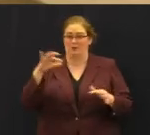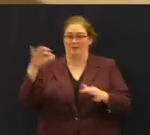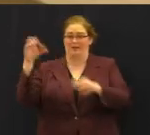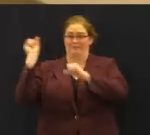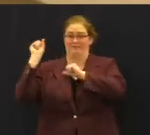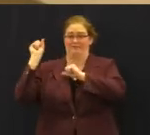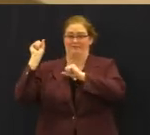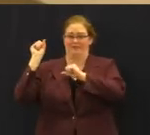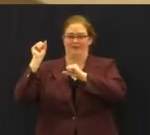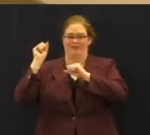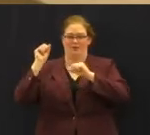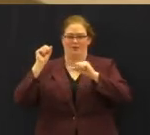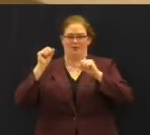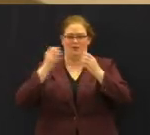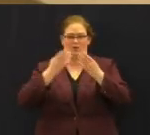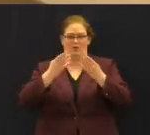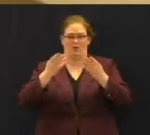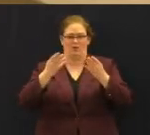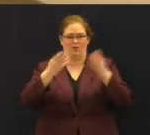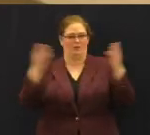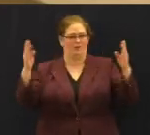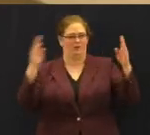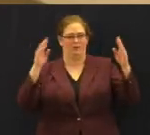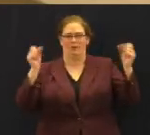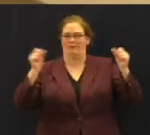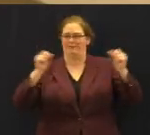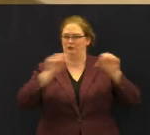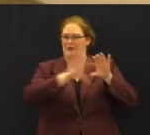all the walls where the refrigeration units were,